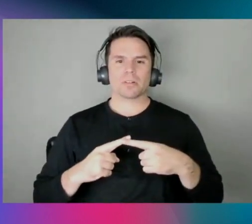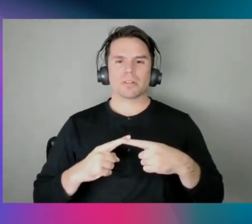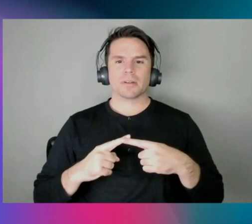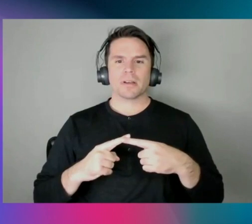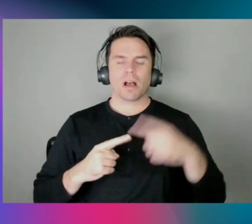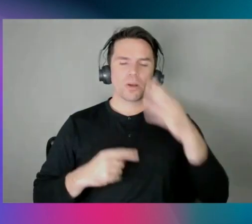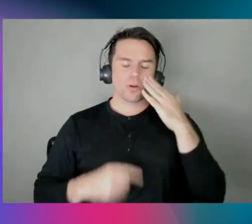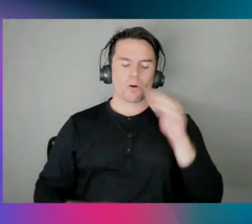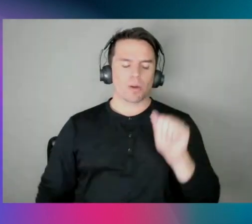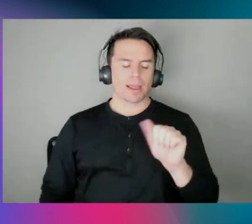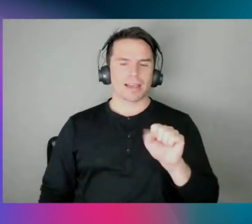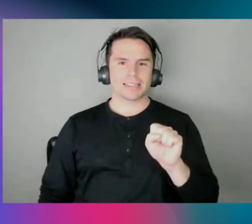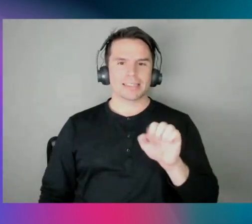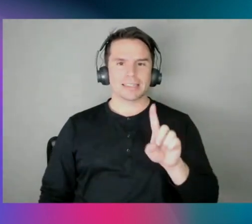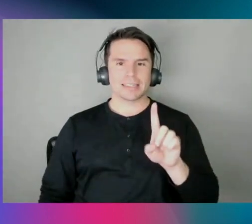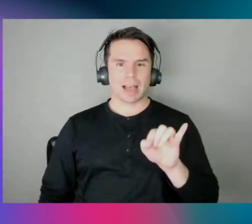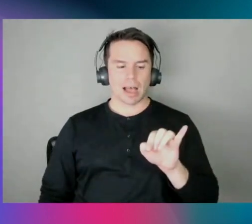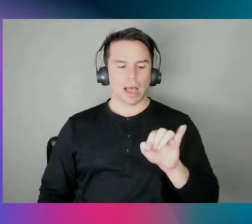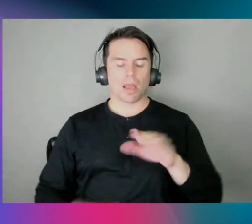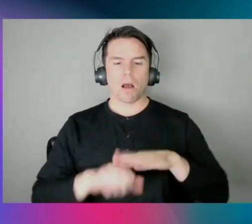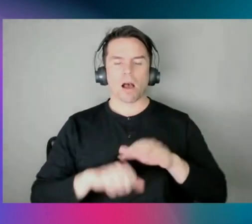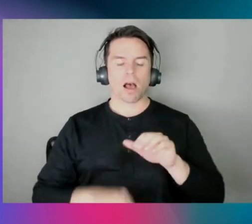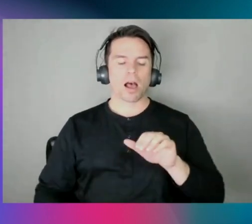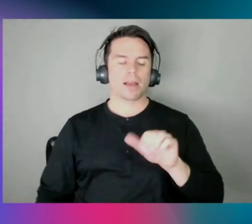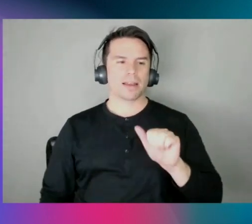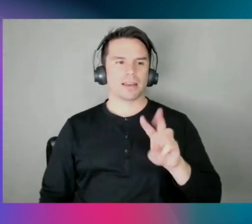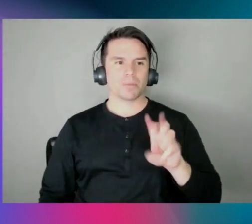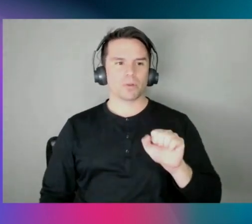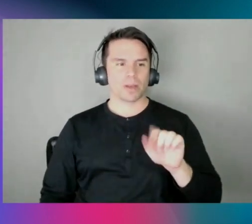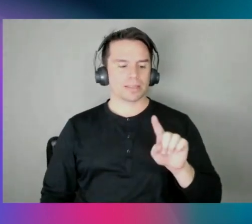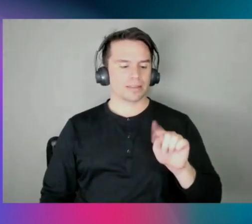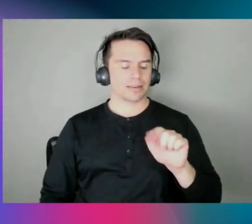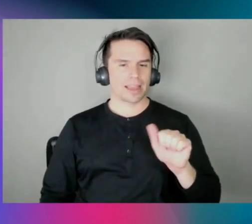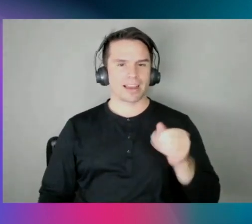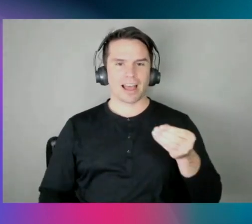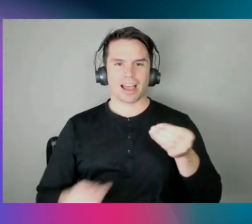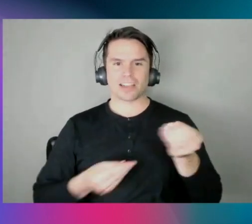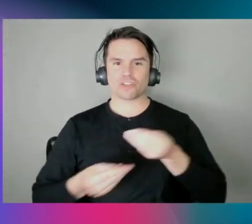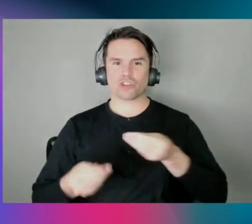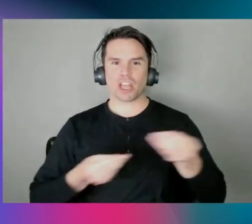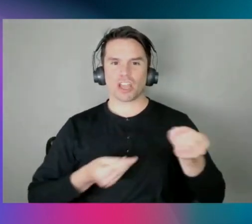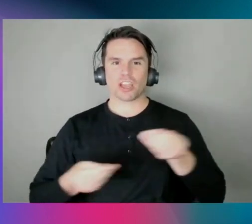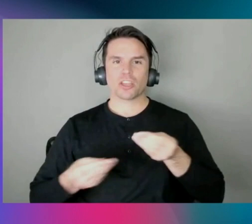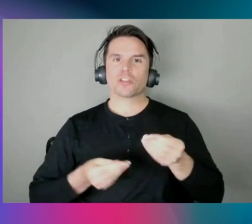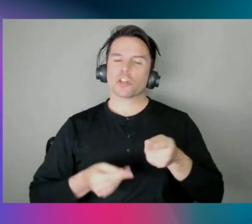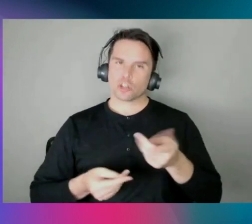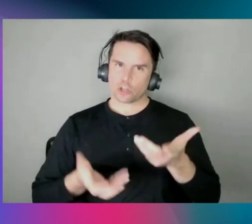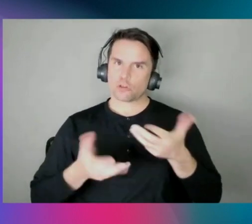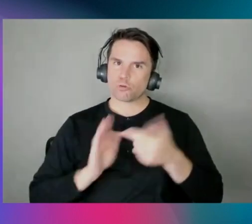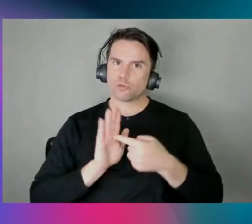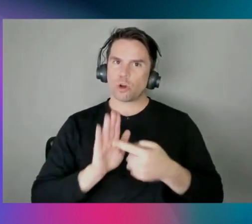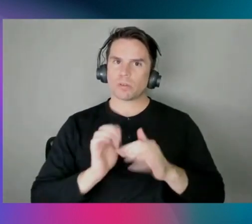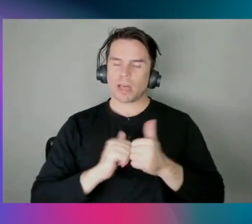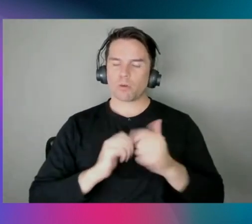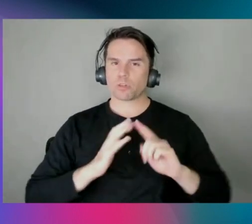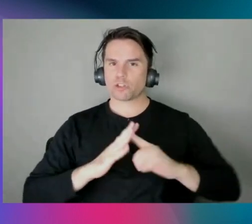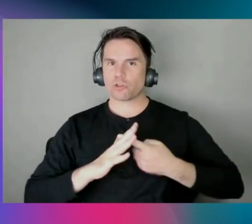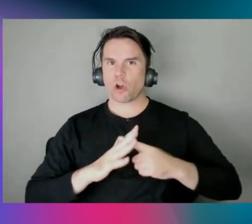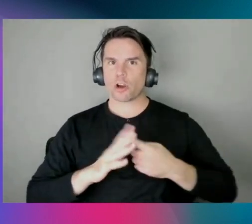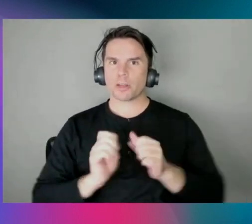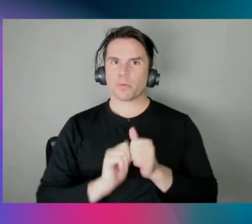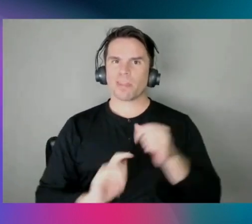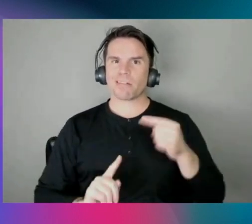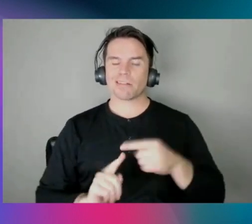ASDI on AWS Data Exchange. So would you like to show us how we can get started with this, and maybe in the console,